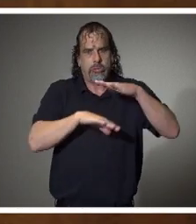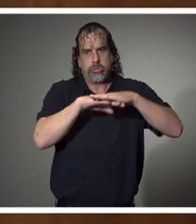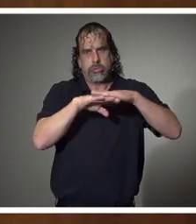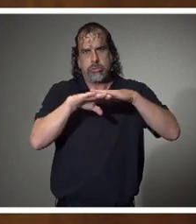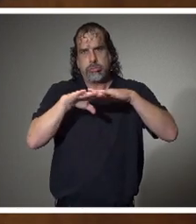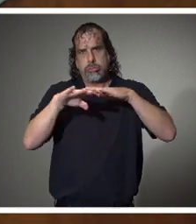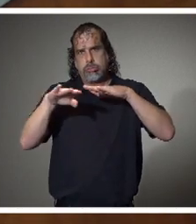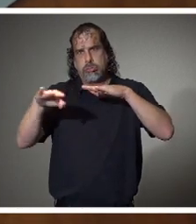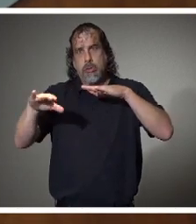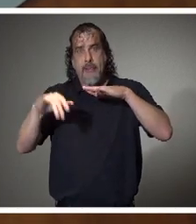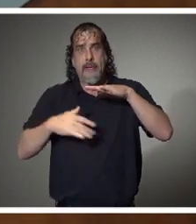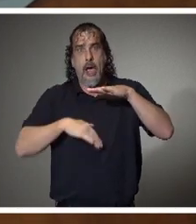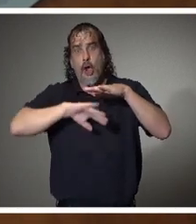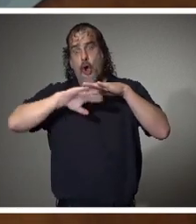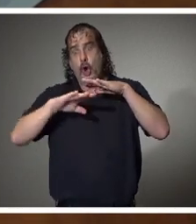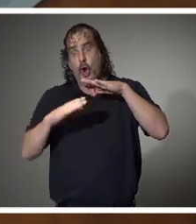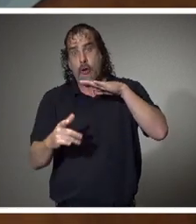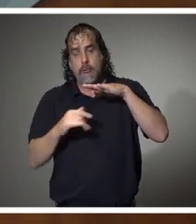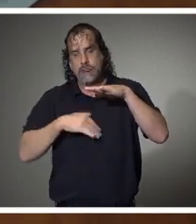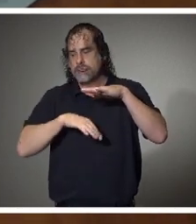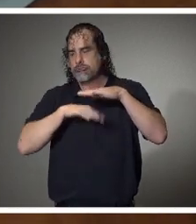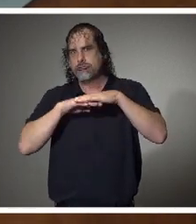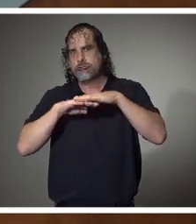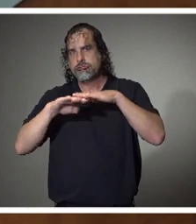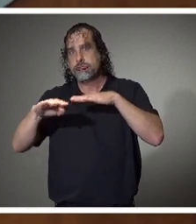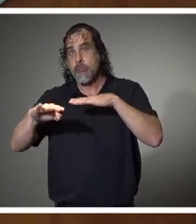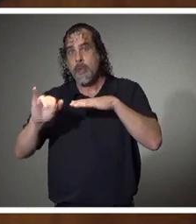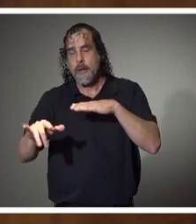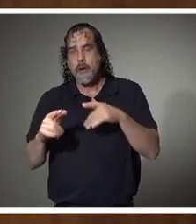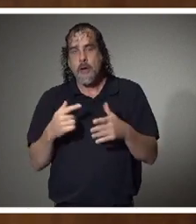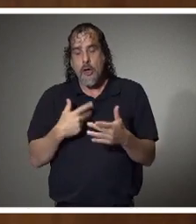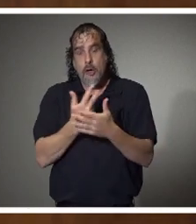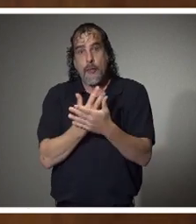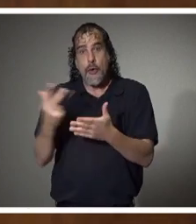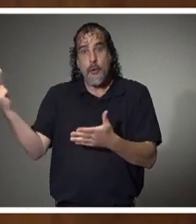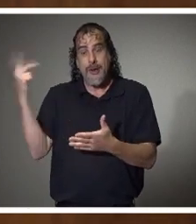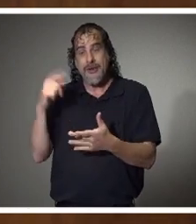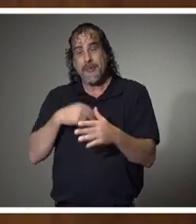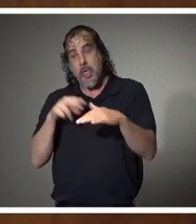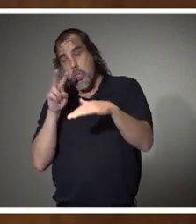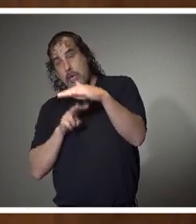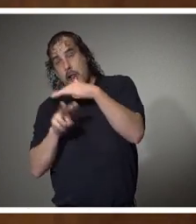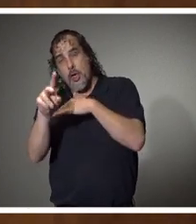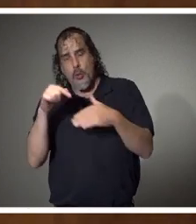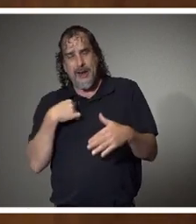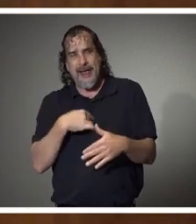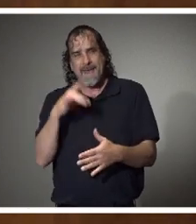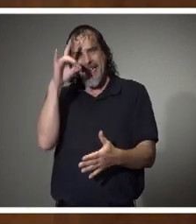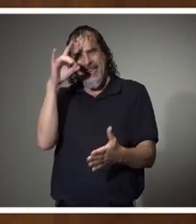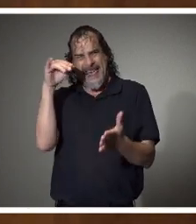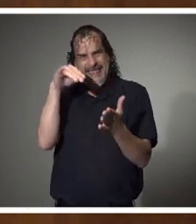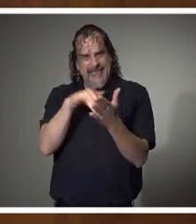curve. 3 weeks ago, the top national models predicted that we would have